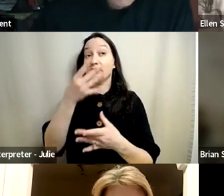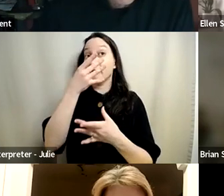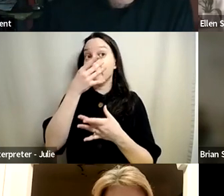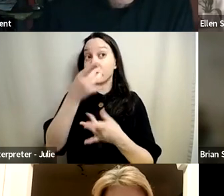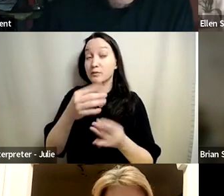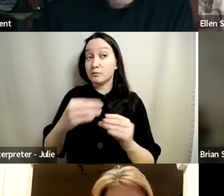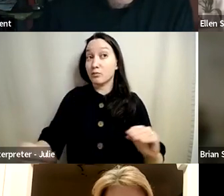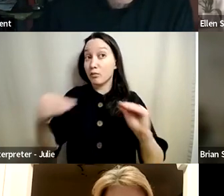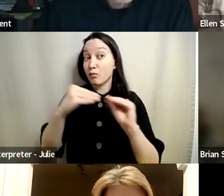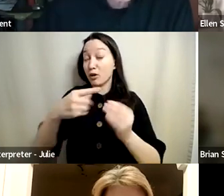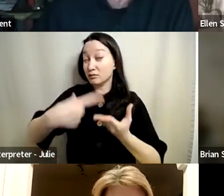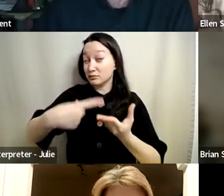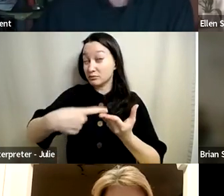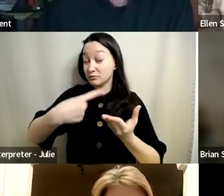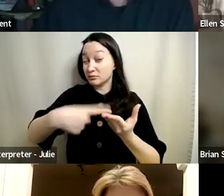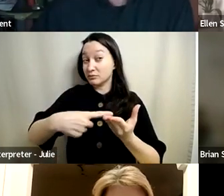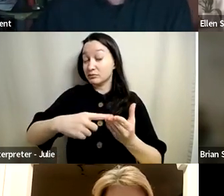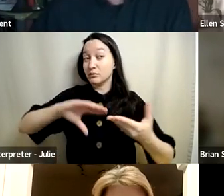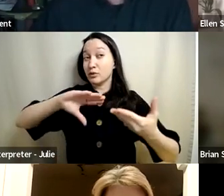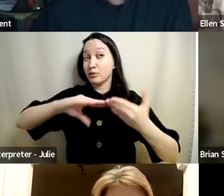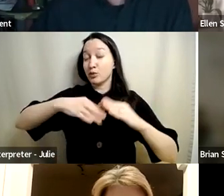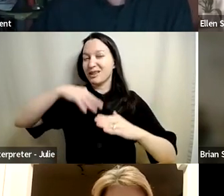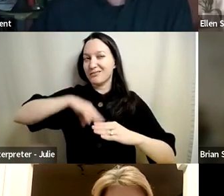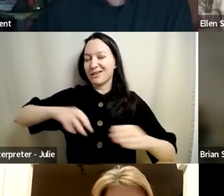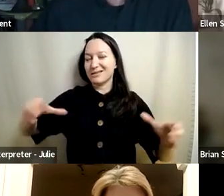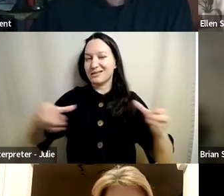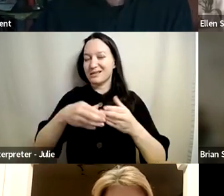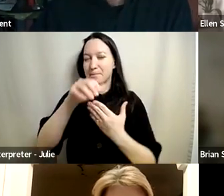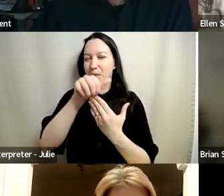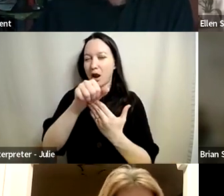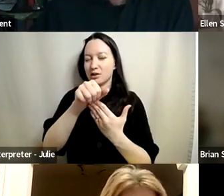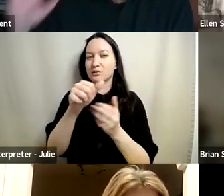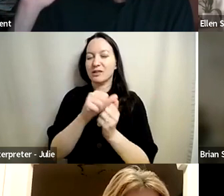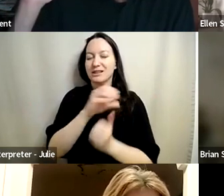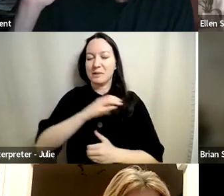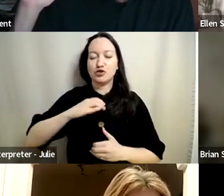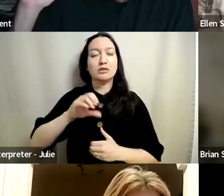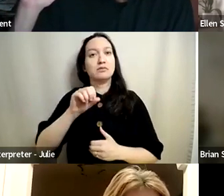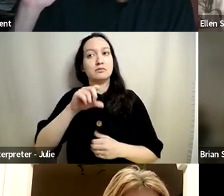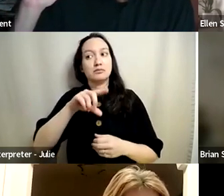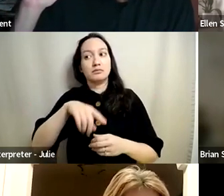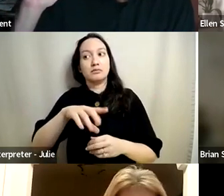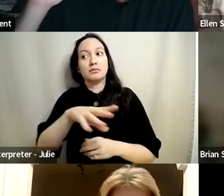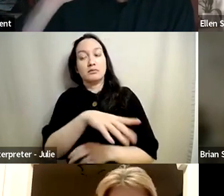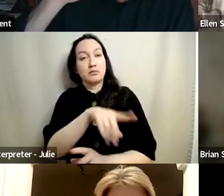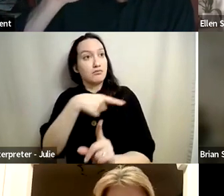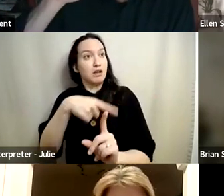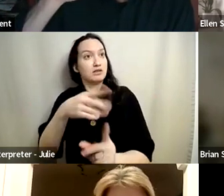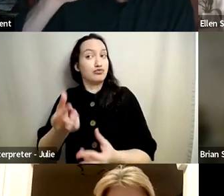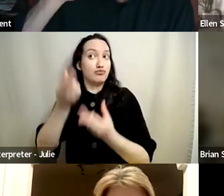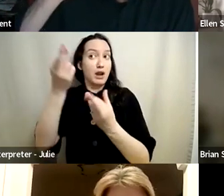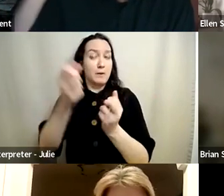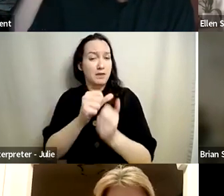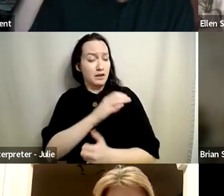further discussing the question of the community benefits package among the commissioners, and also whether we want to make a recommendation to